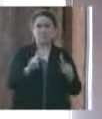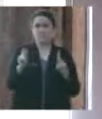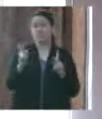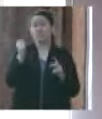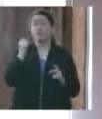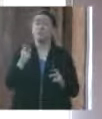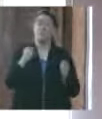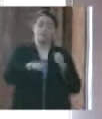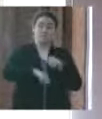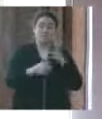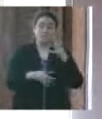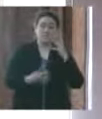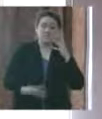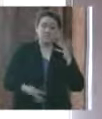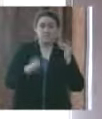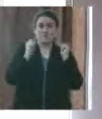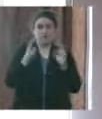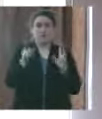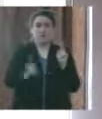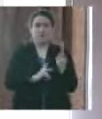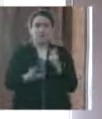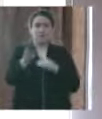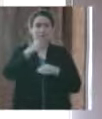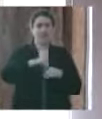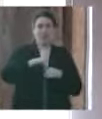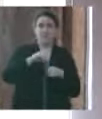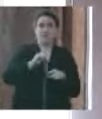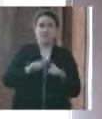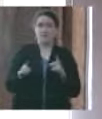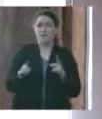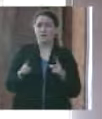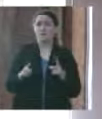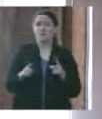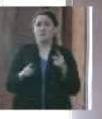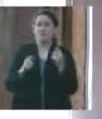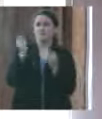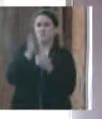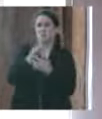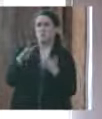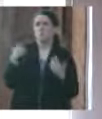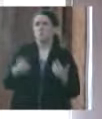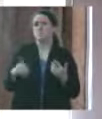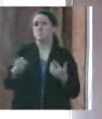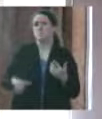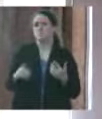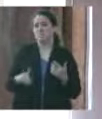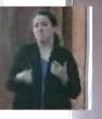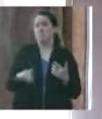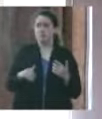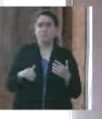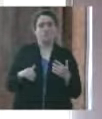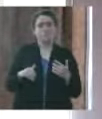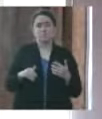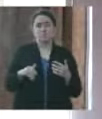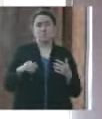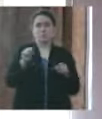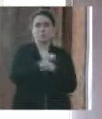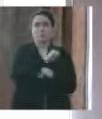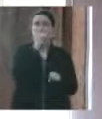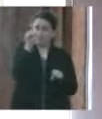do to claim success, but we wouldn't even have gotten this far if it hadn't been for the work of literally dozens of people who worked very